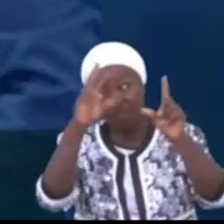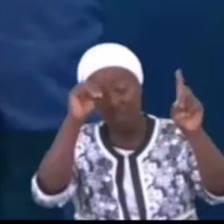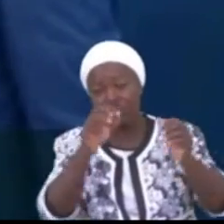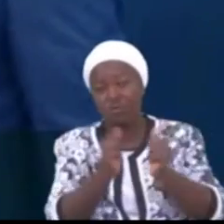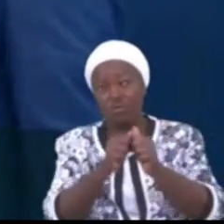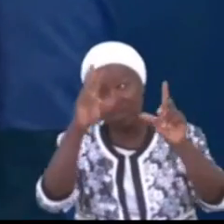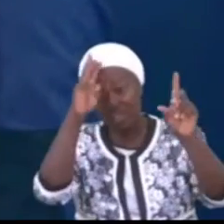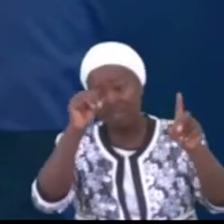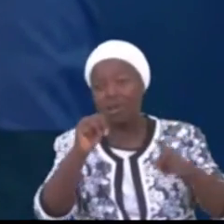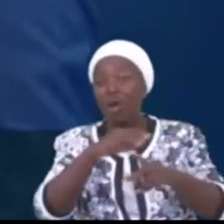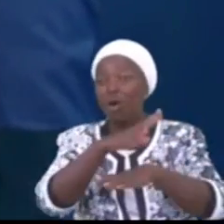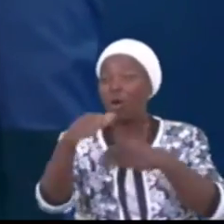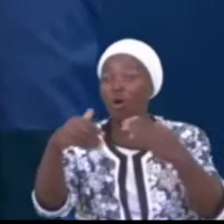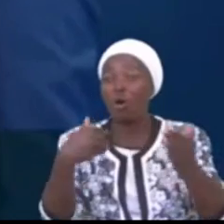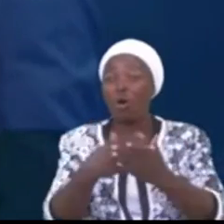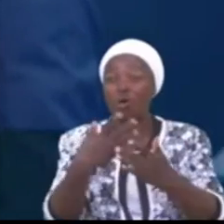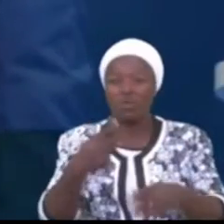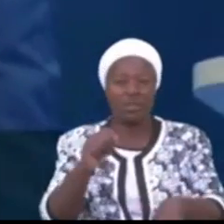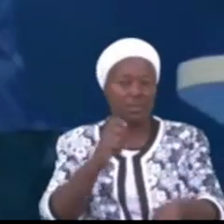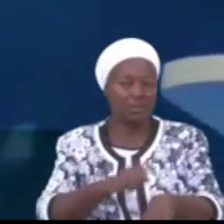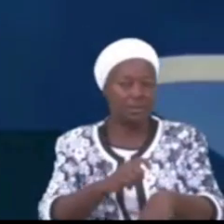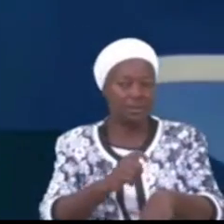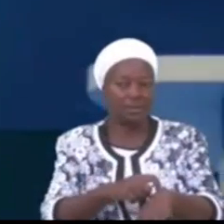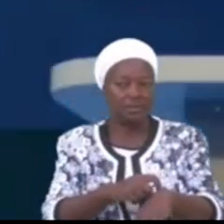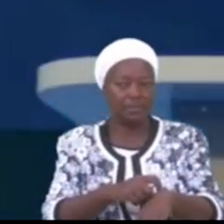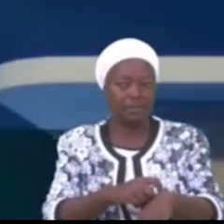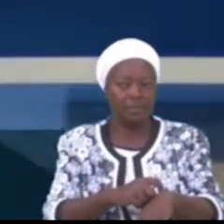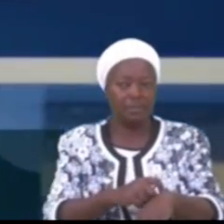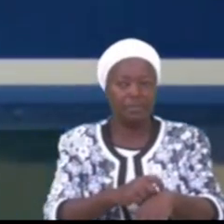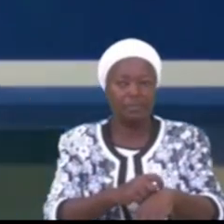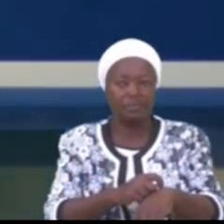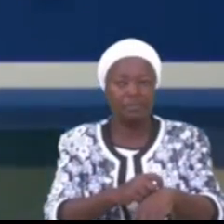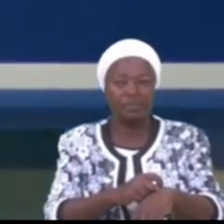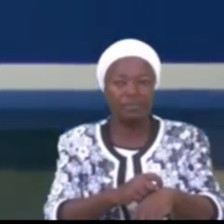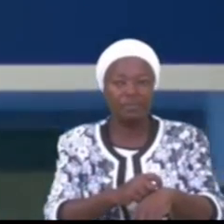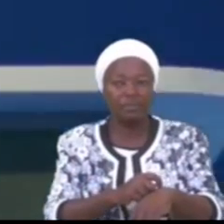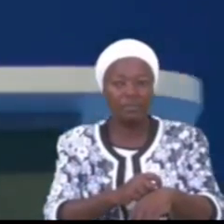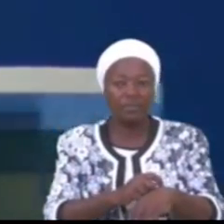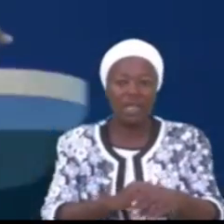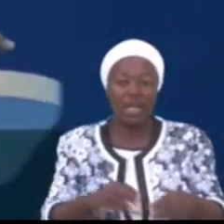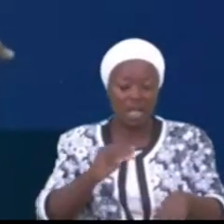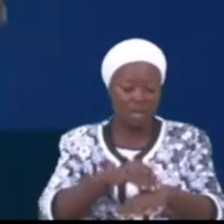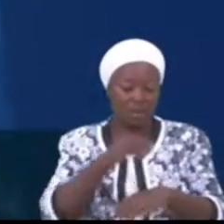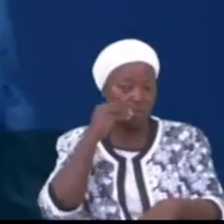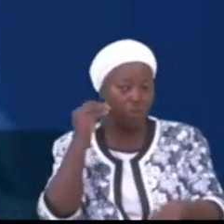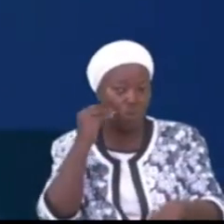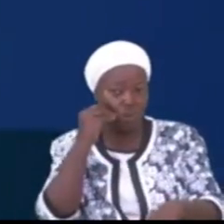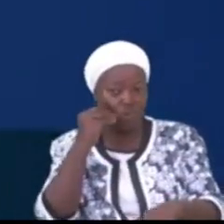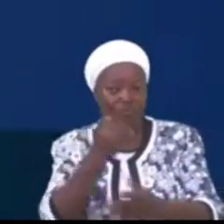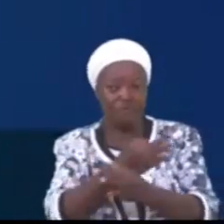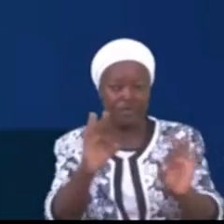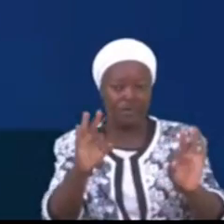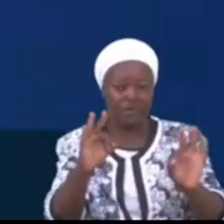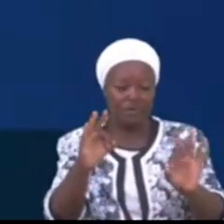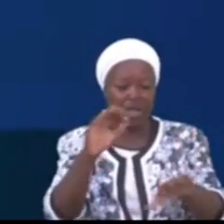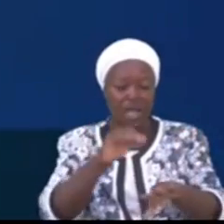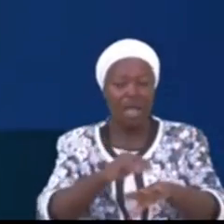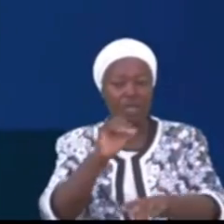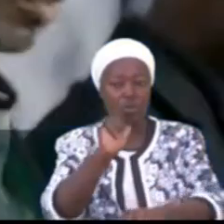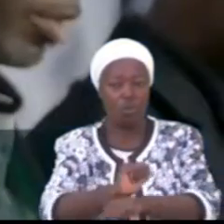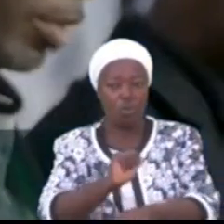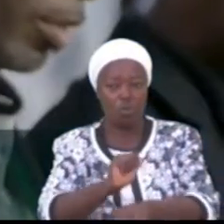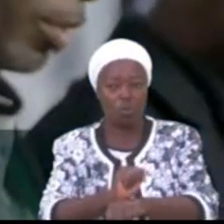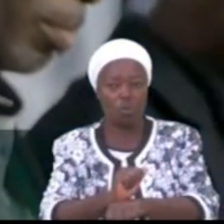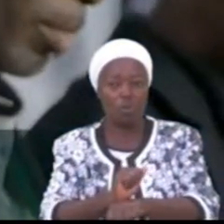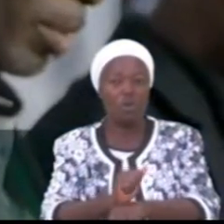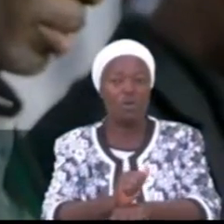with him all the time. At home, emancipation. At work,